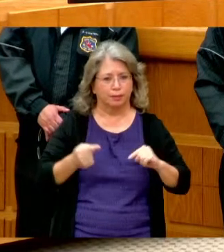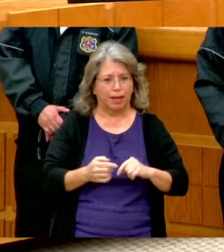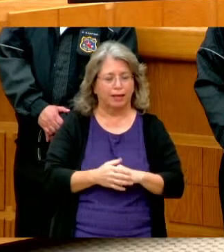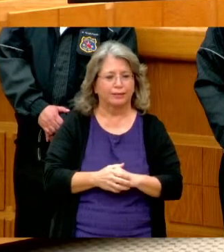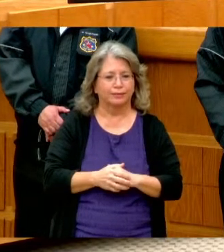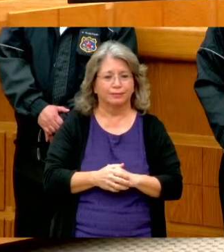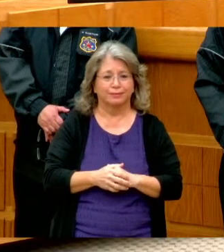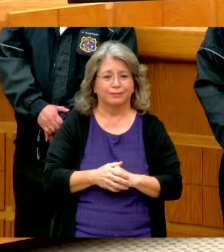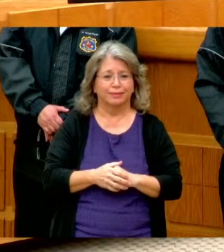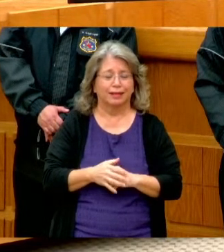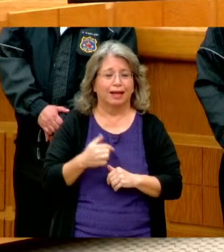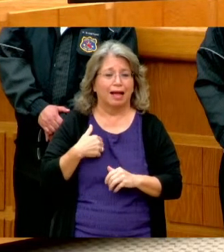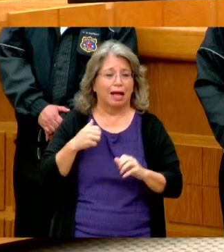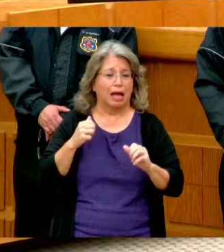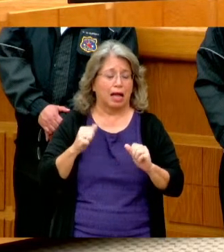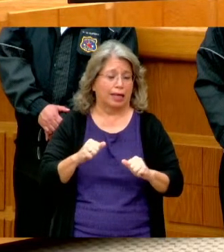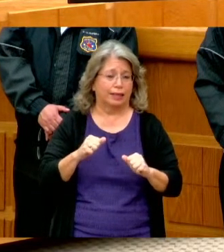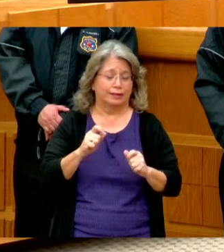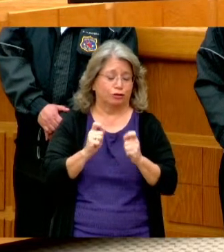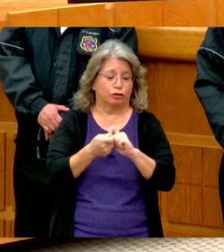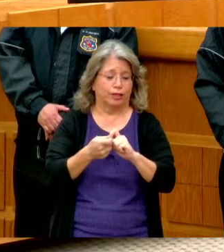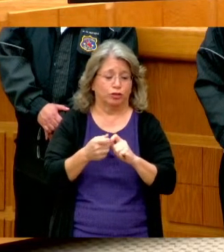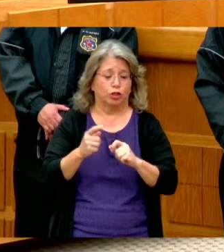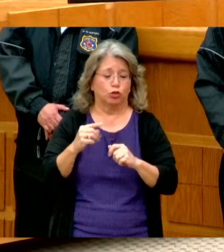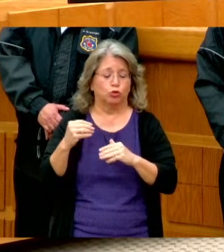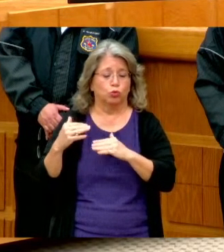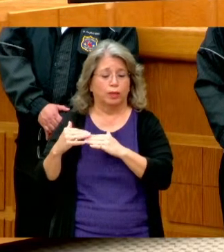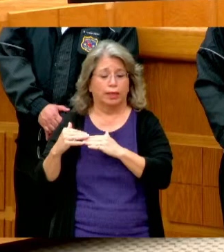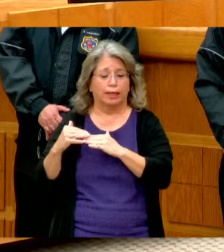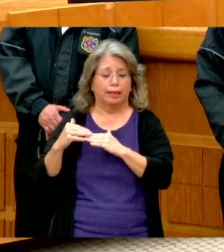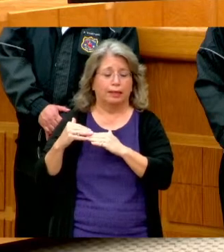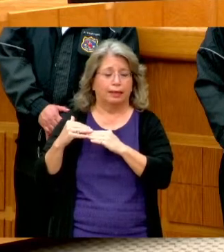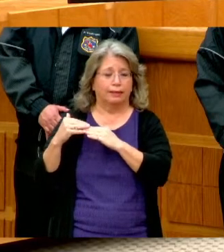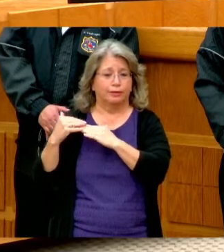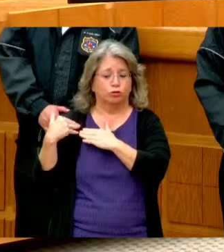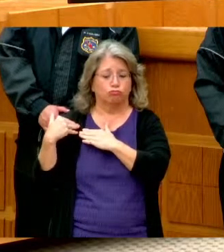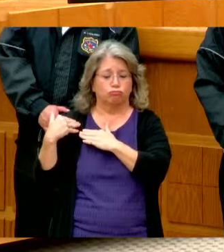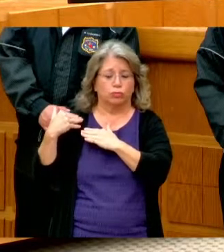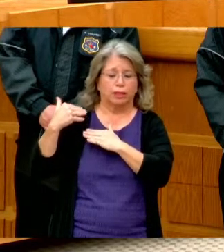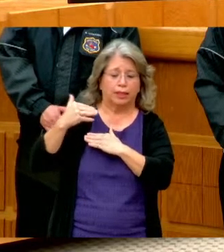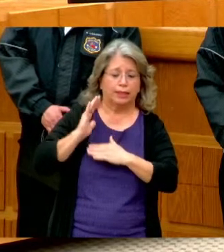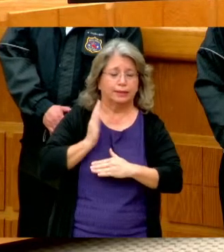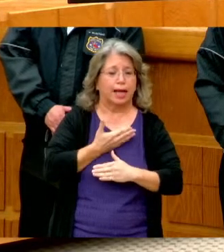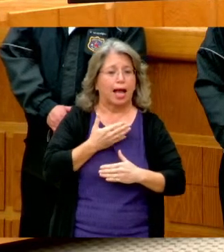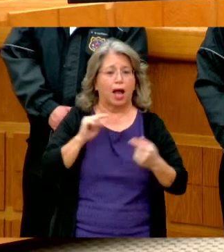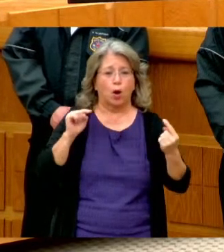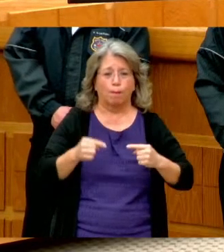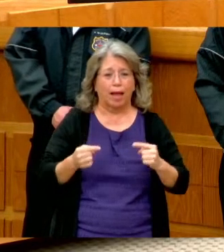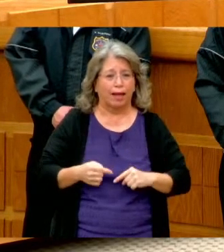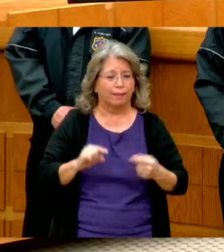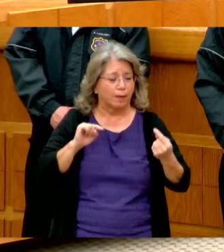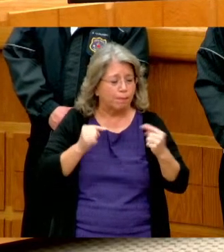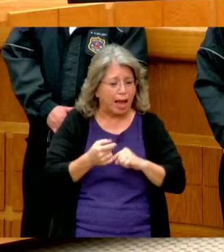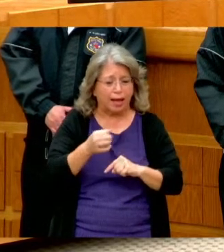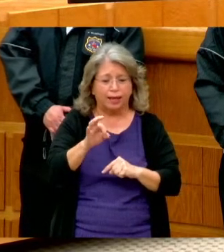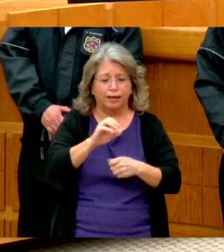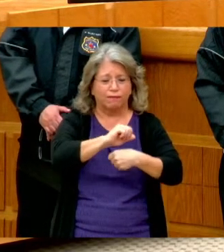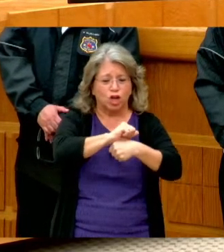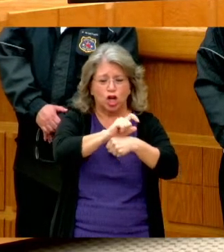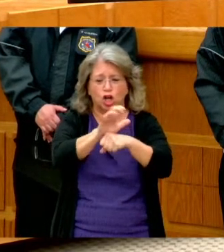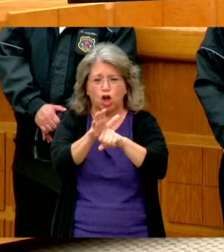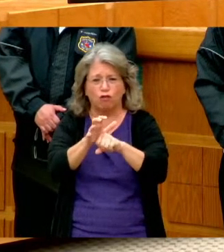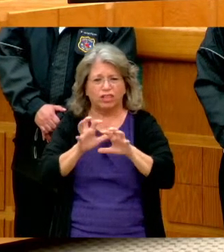the pronoun. It's to ease our pain. The pain of COVID-19 ravaging our community and taking